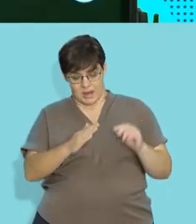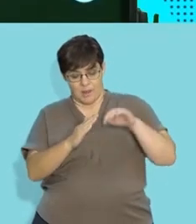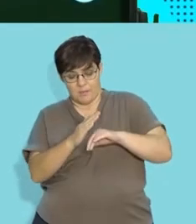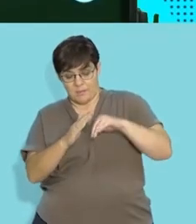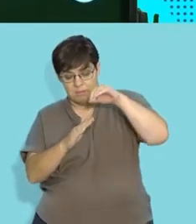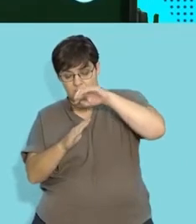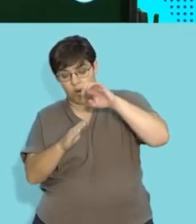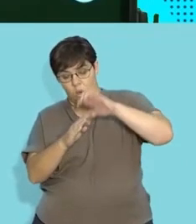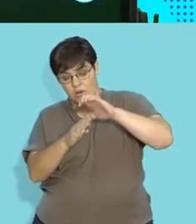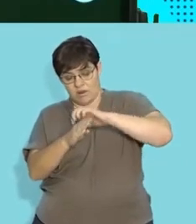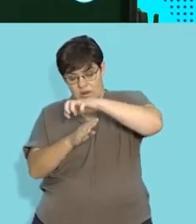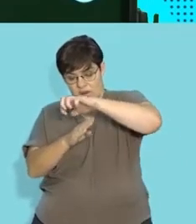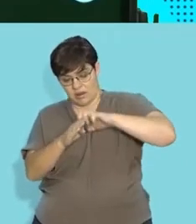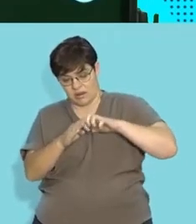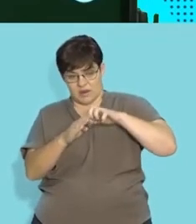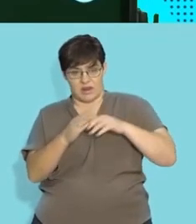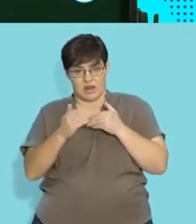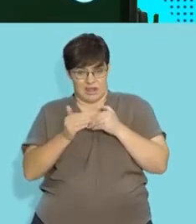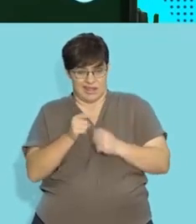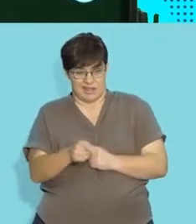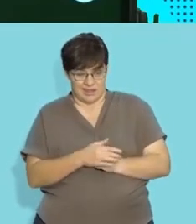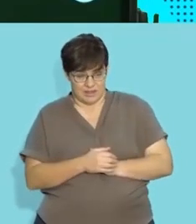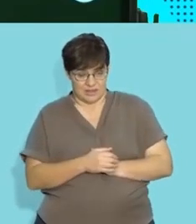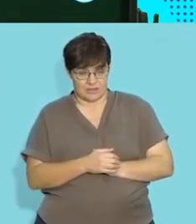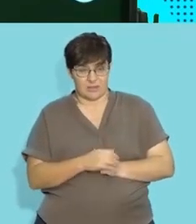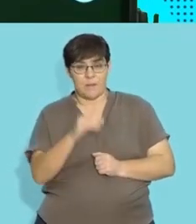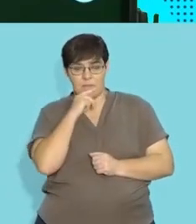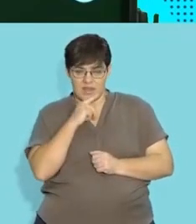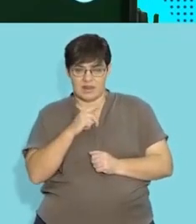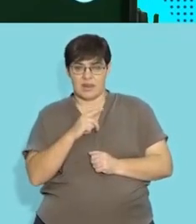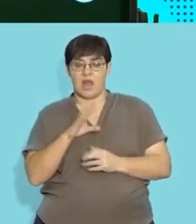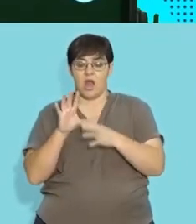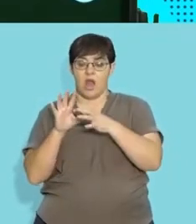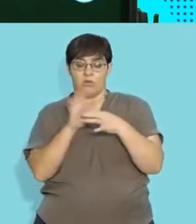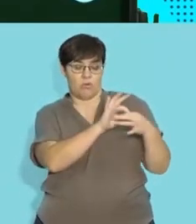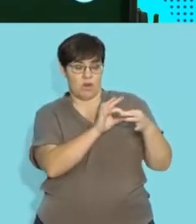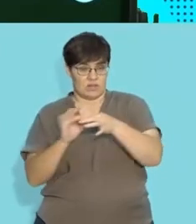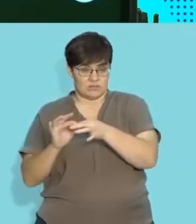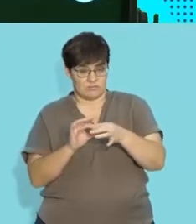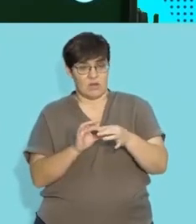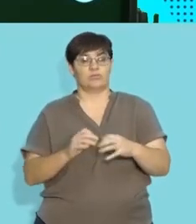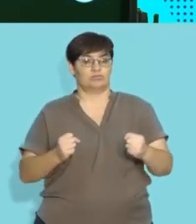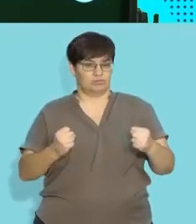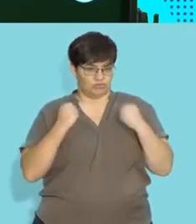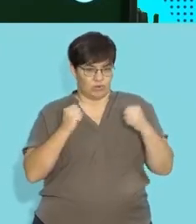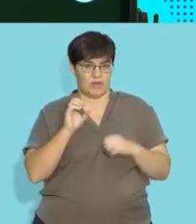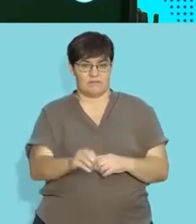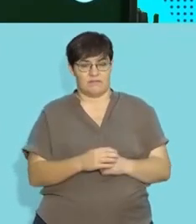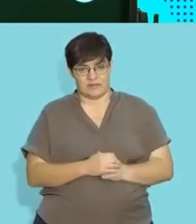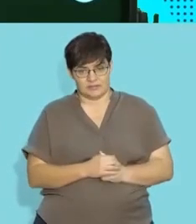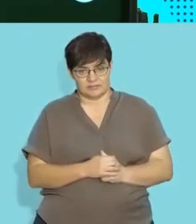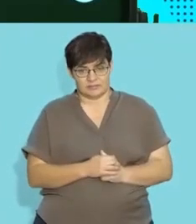the line. So this tells us there's a strong correlation. There's a